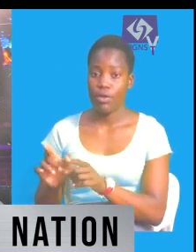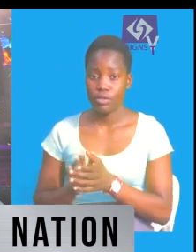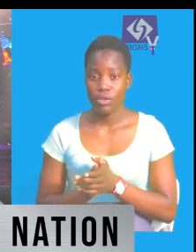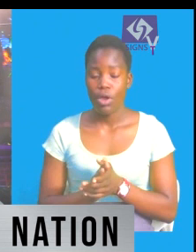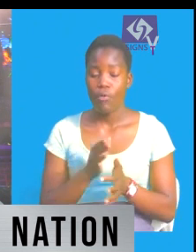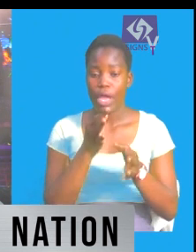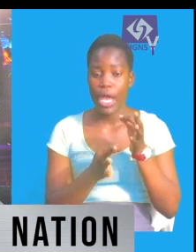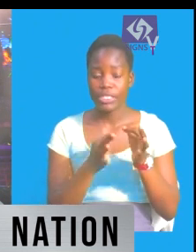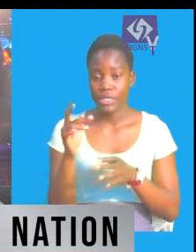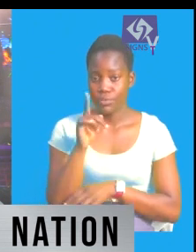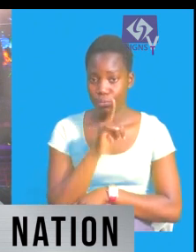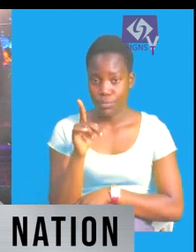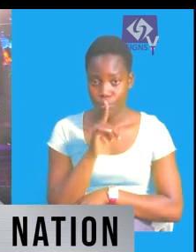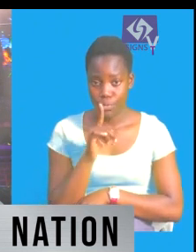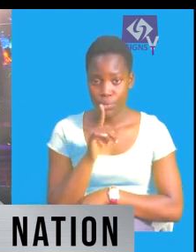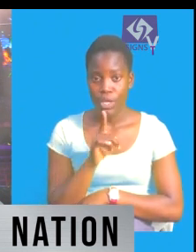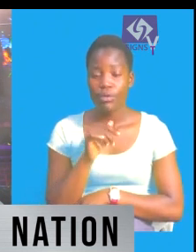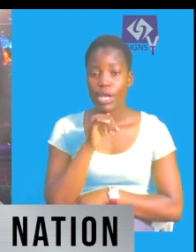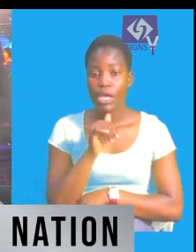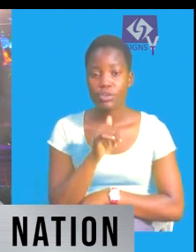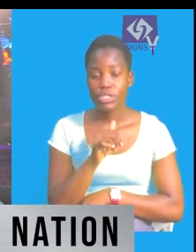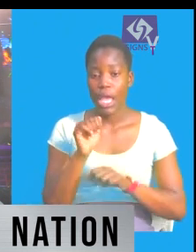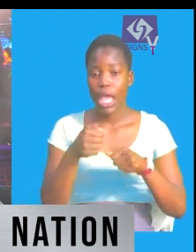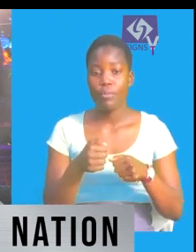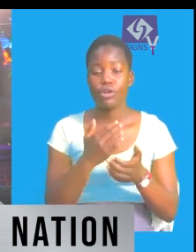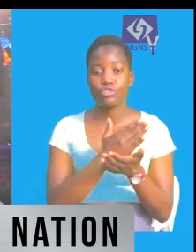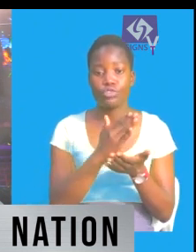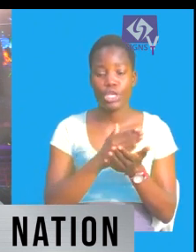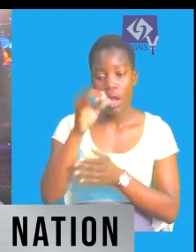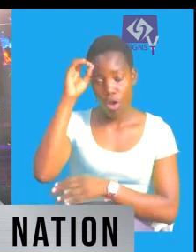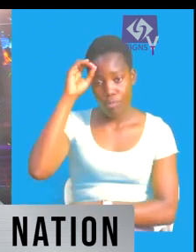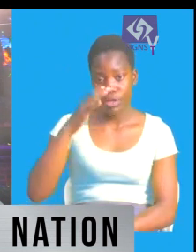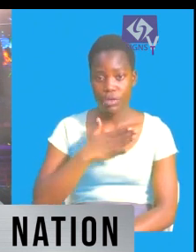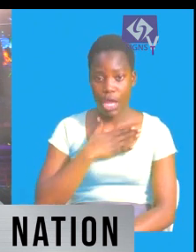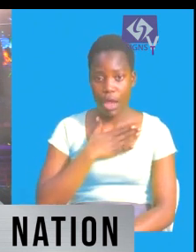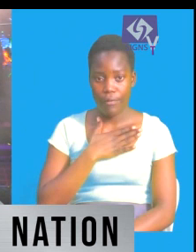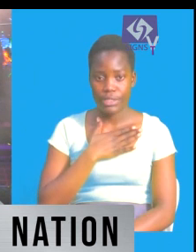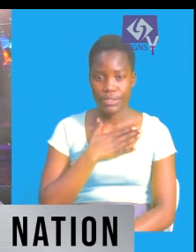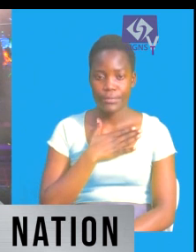judged harshly. We are not able to air our opinions. Yes. We are like